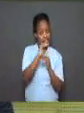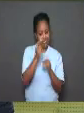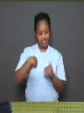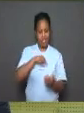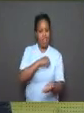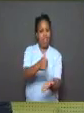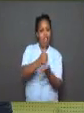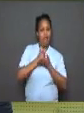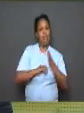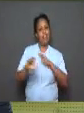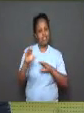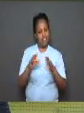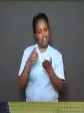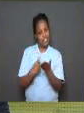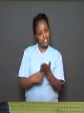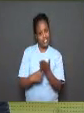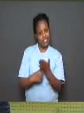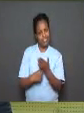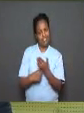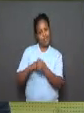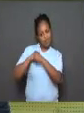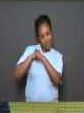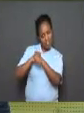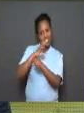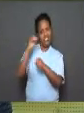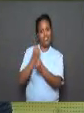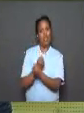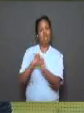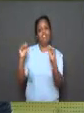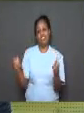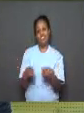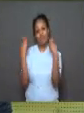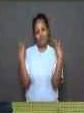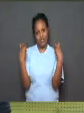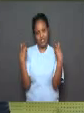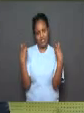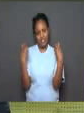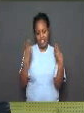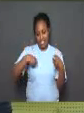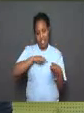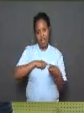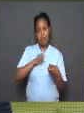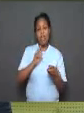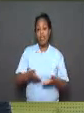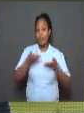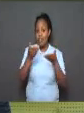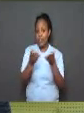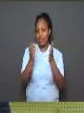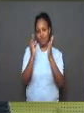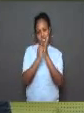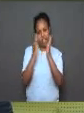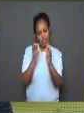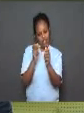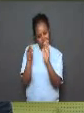law helps us to prevent and manage conflict by providing us with